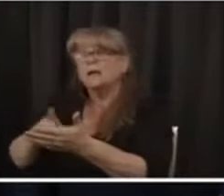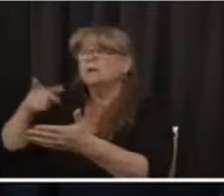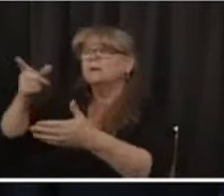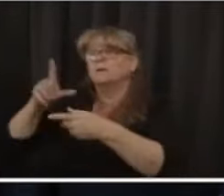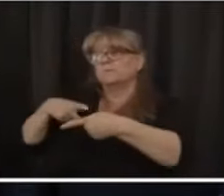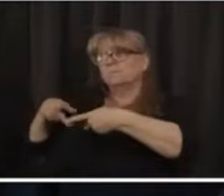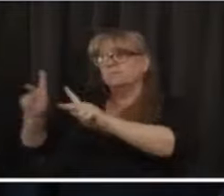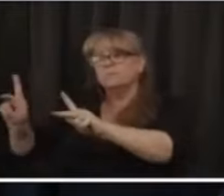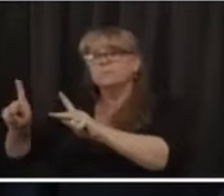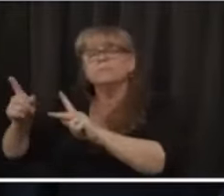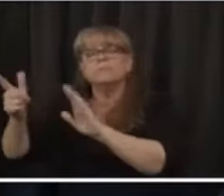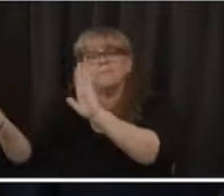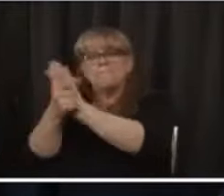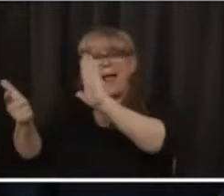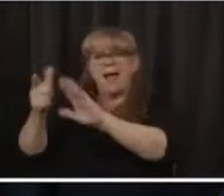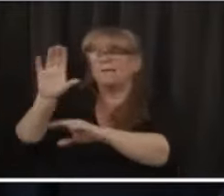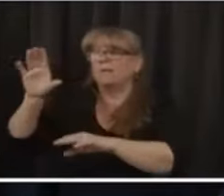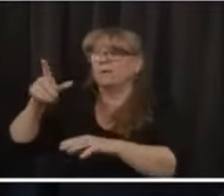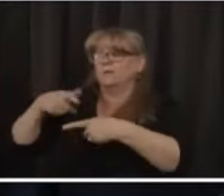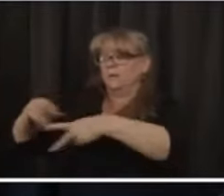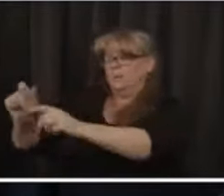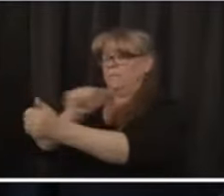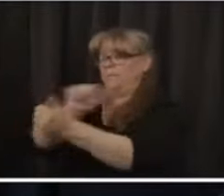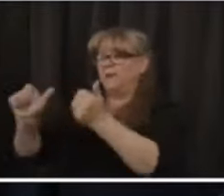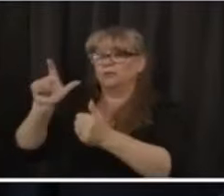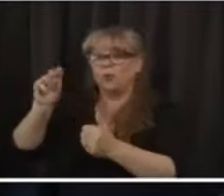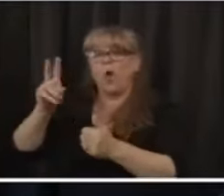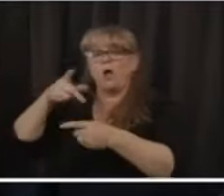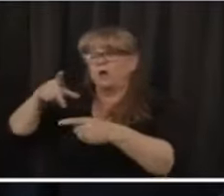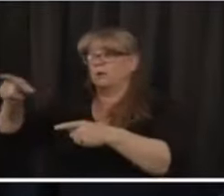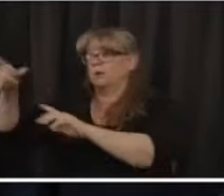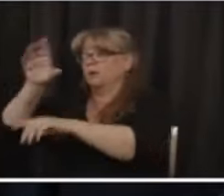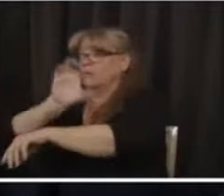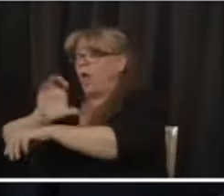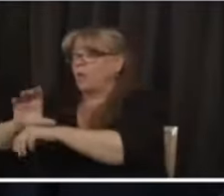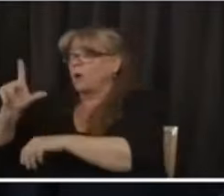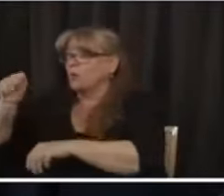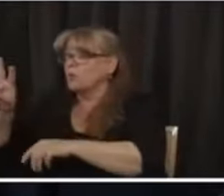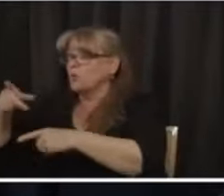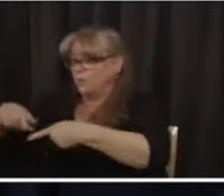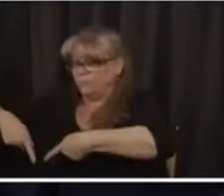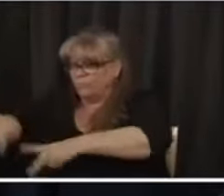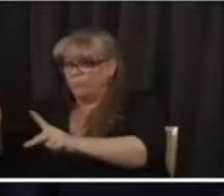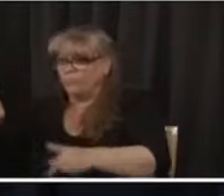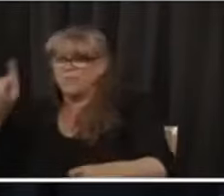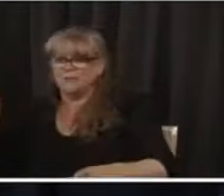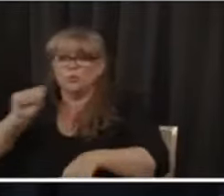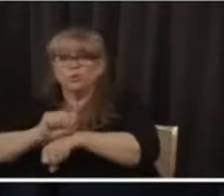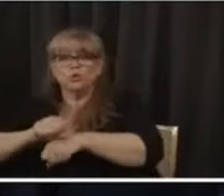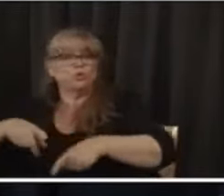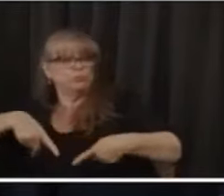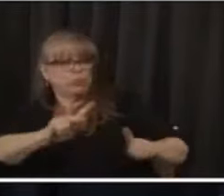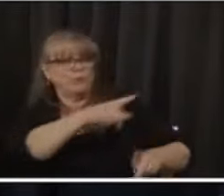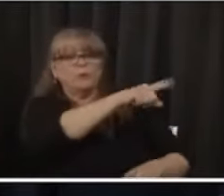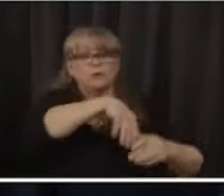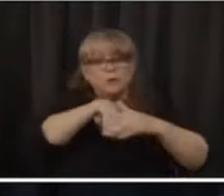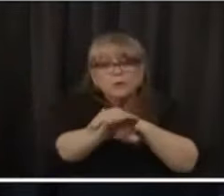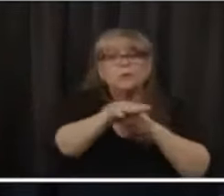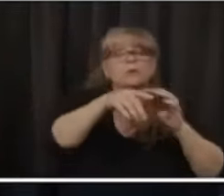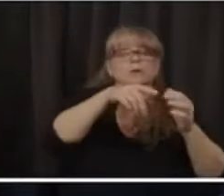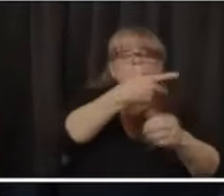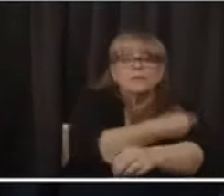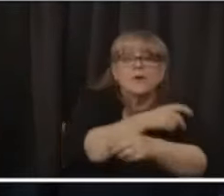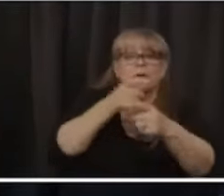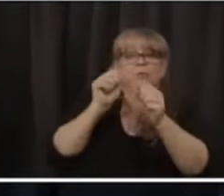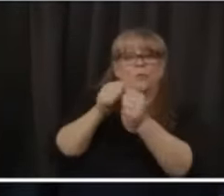or part-time were eligible to receive paid time off January 1st for health and safety needs. That means that you have the right to take